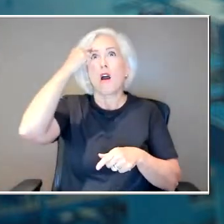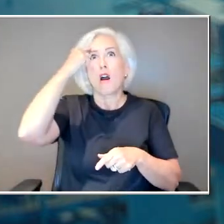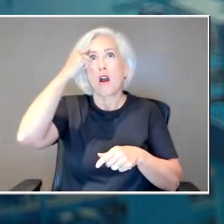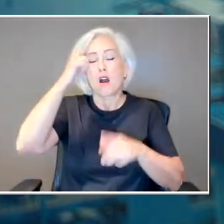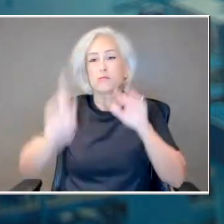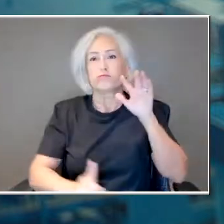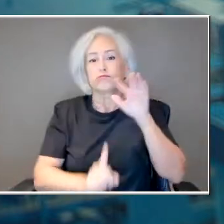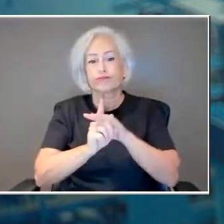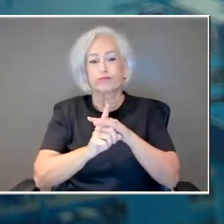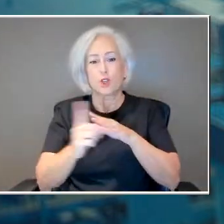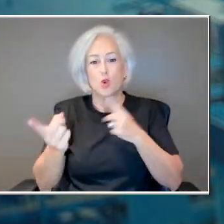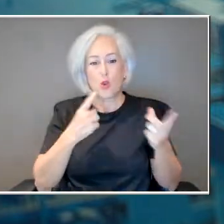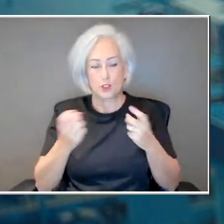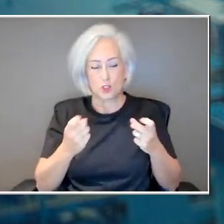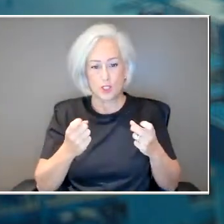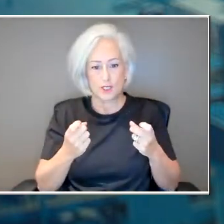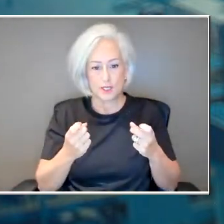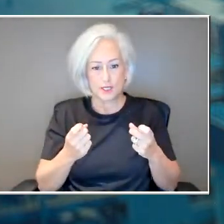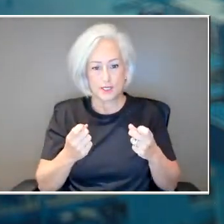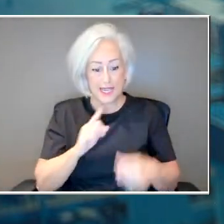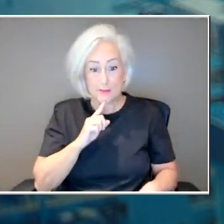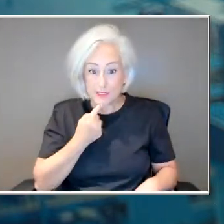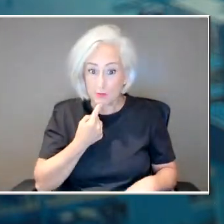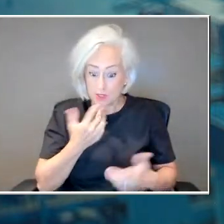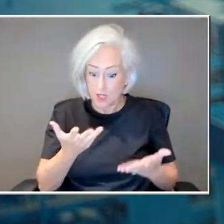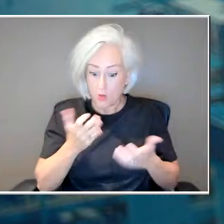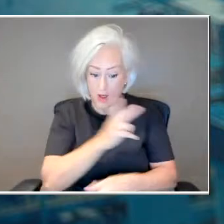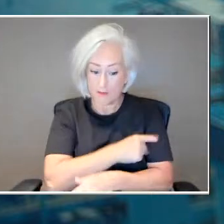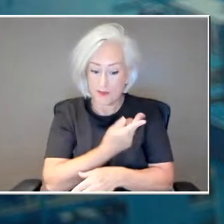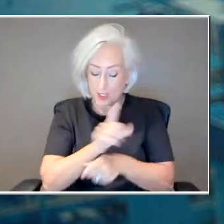I want them to call, and we will always answer their questions.